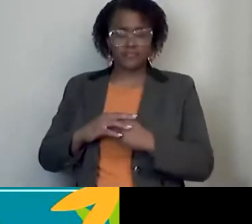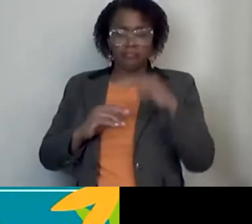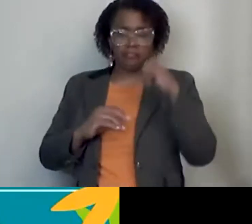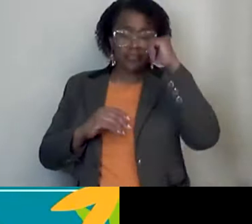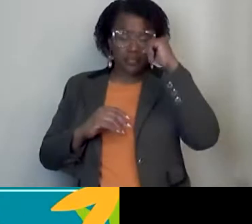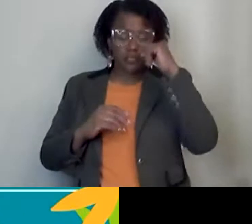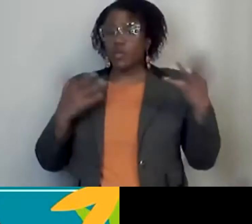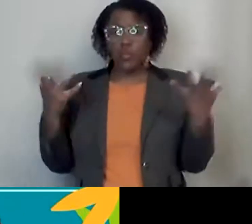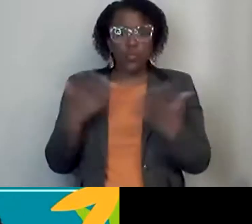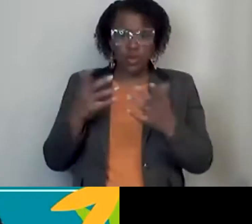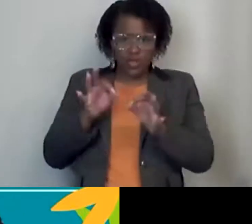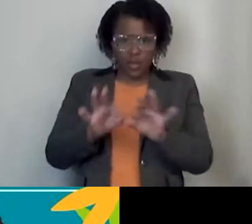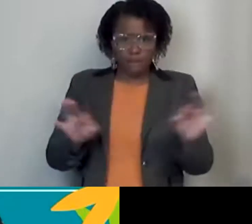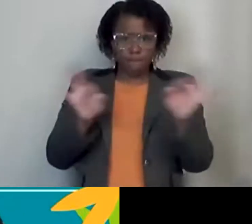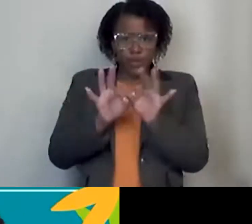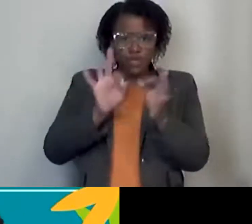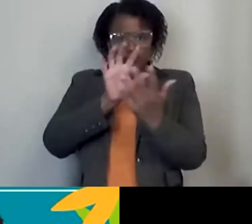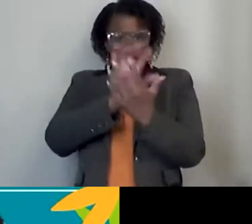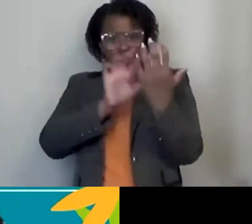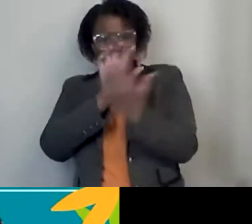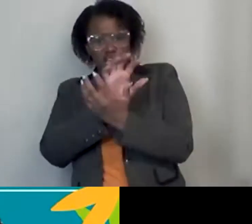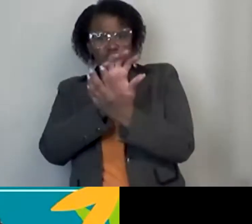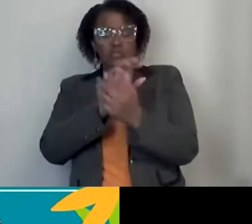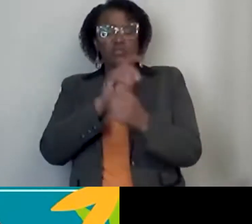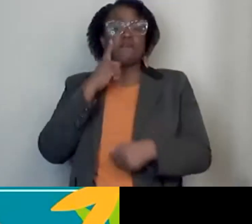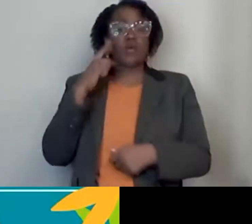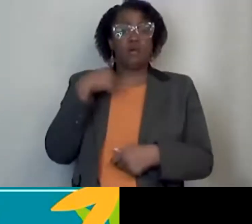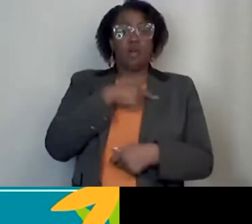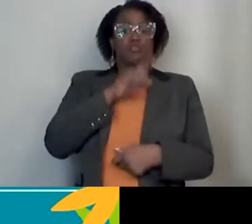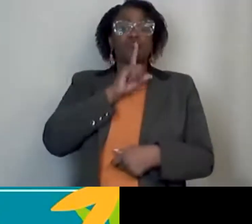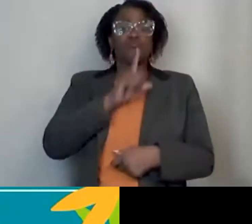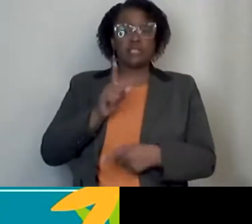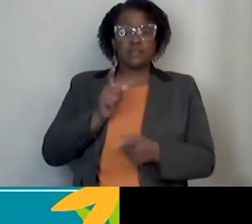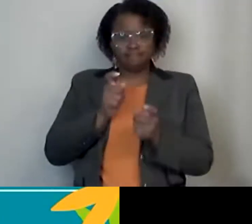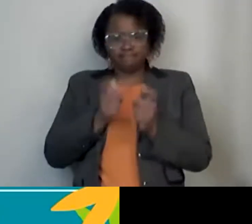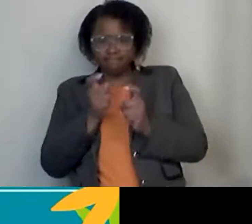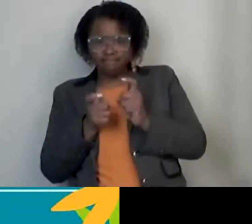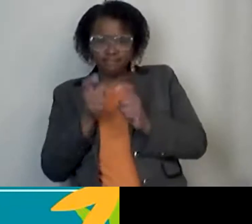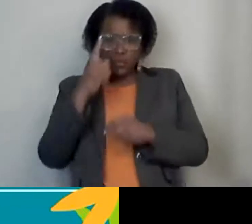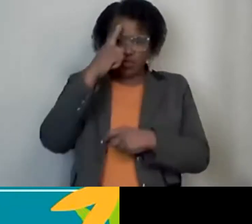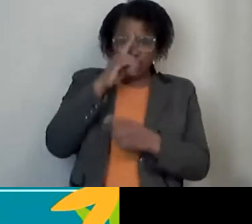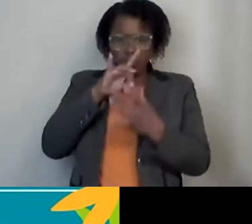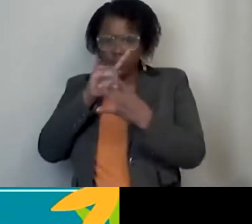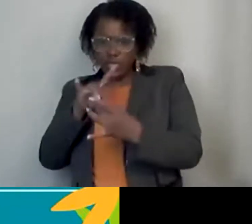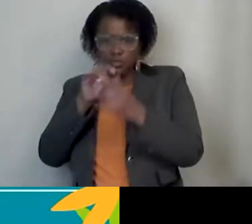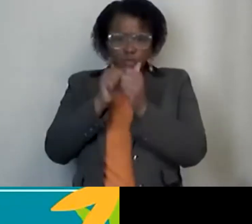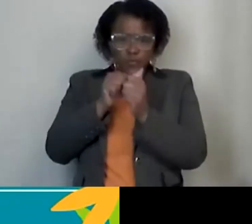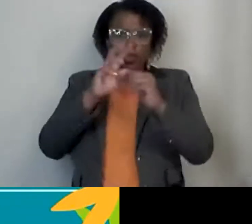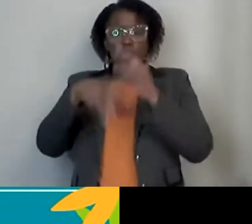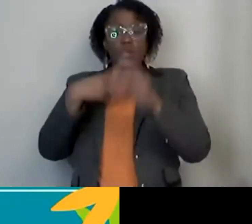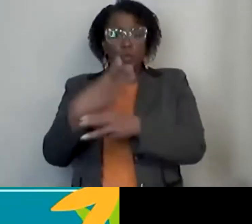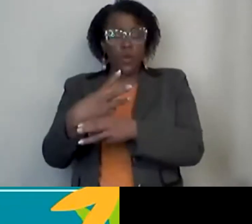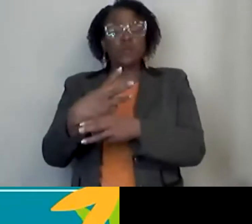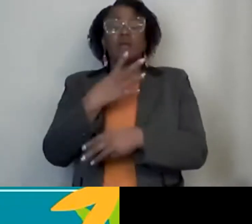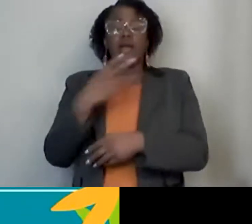What are the key intersections in really reformulating a right relationship with the world, and to